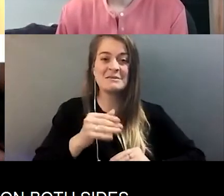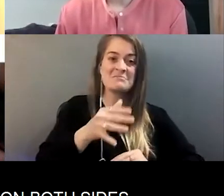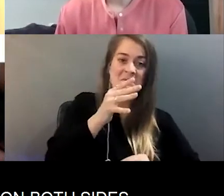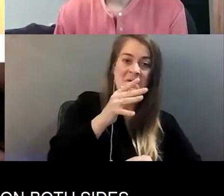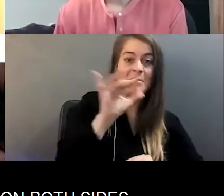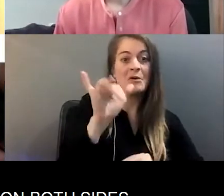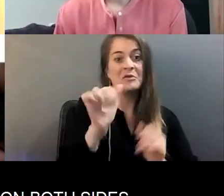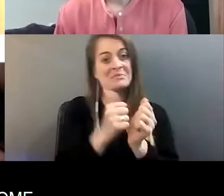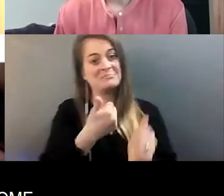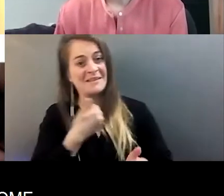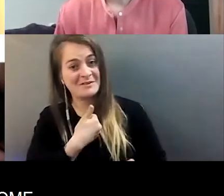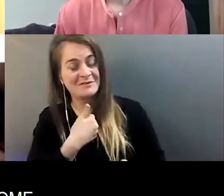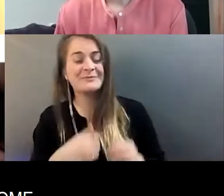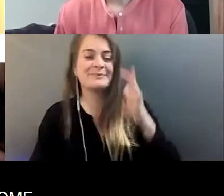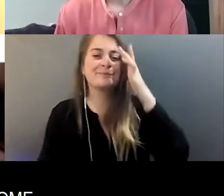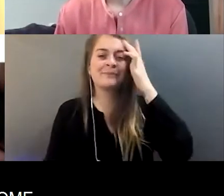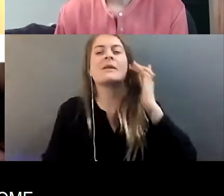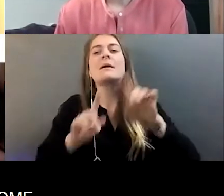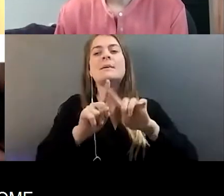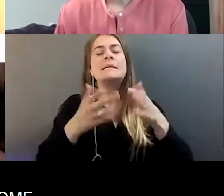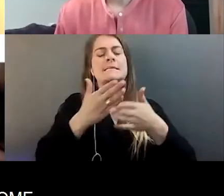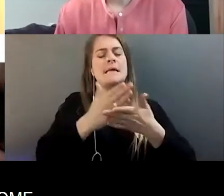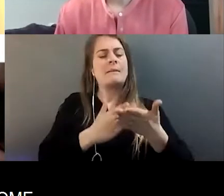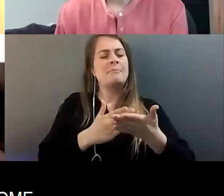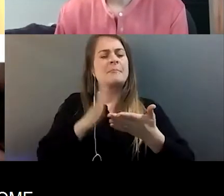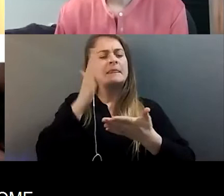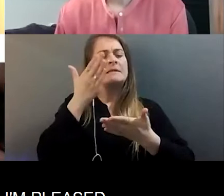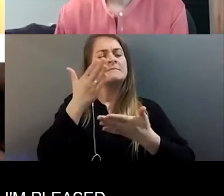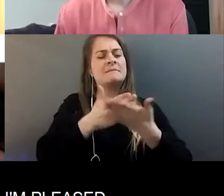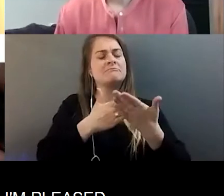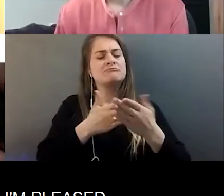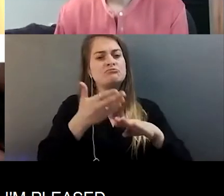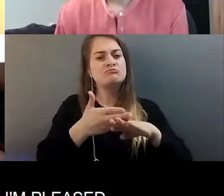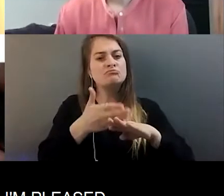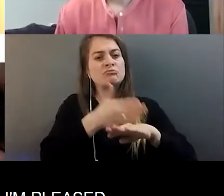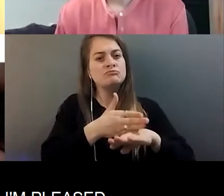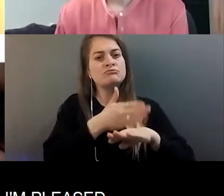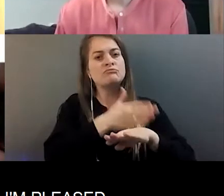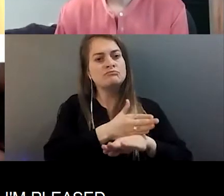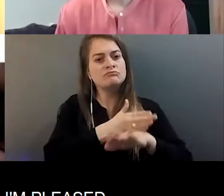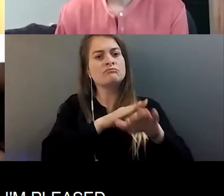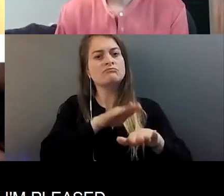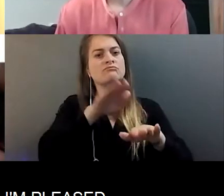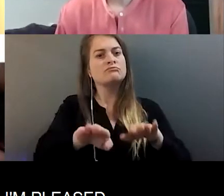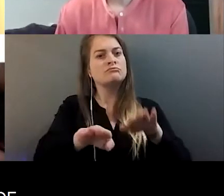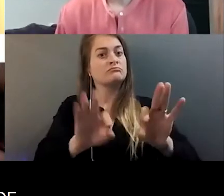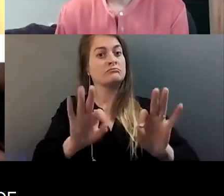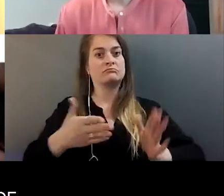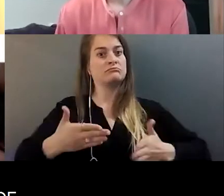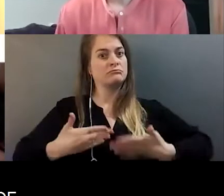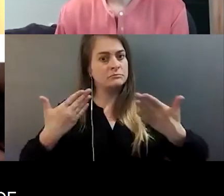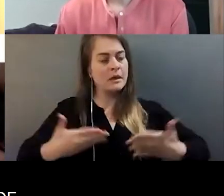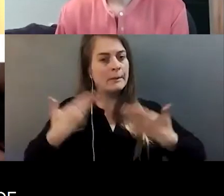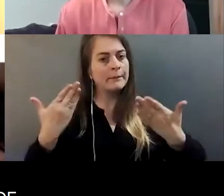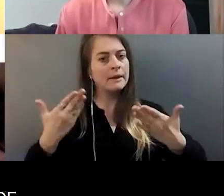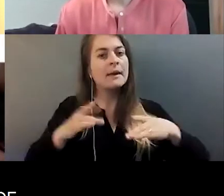really. There are some steps that have been made, which I'm pleased about. I have a couple